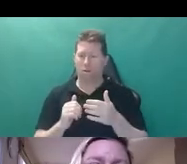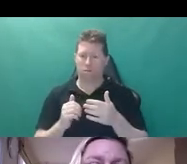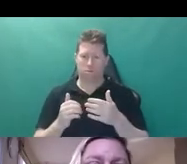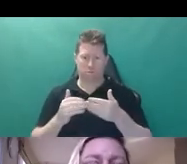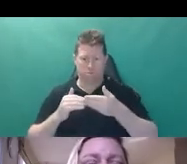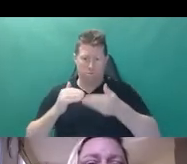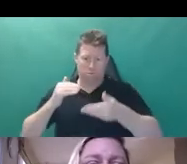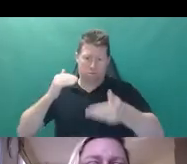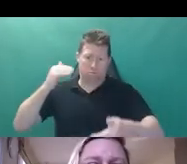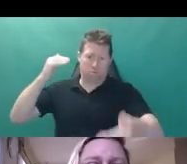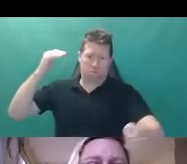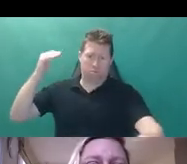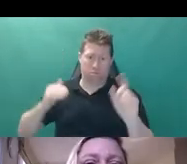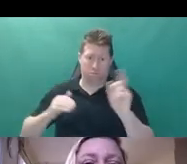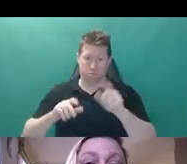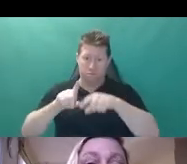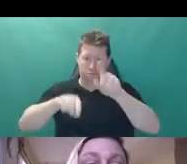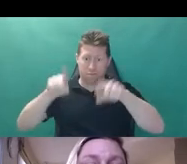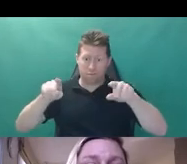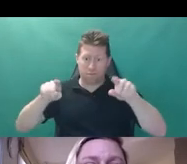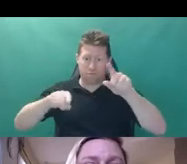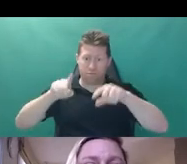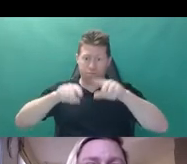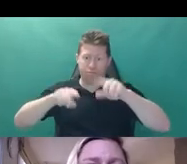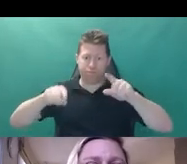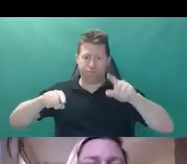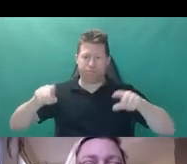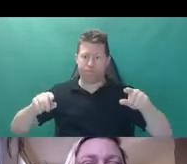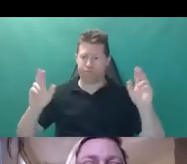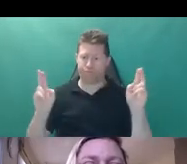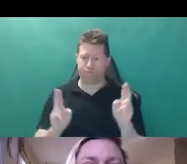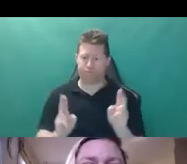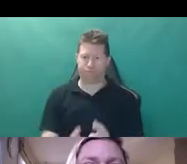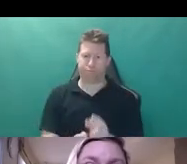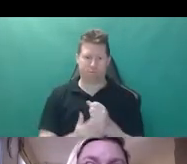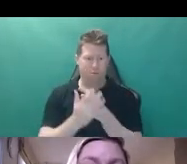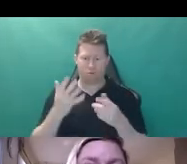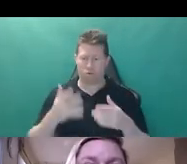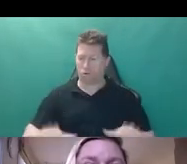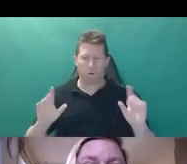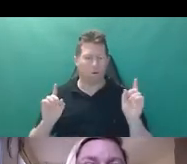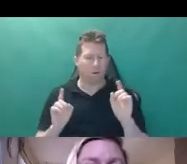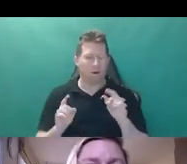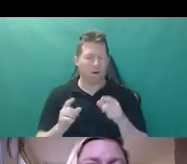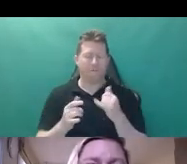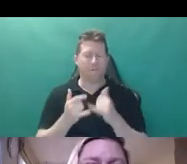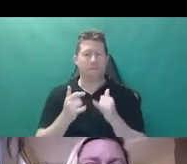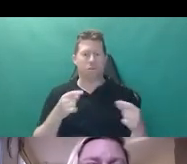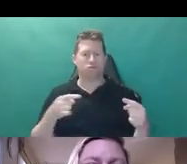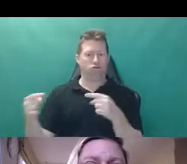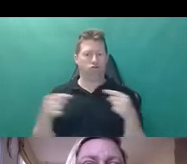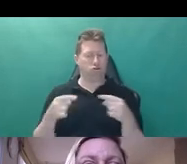society will be and how much diversity will exist in our next generation. And it's a very controversial area at the moment in the